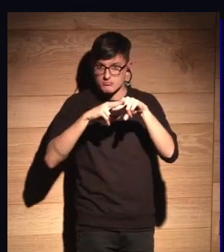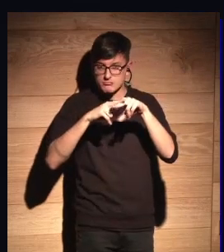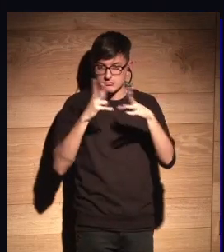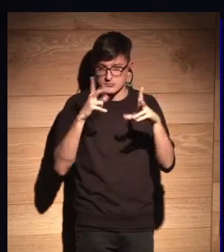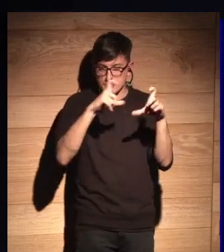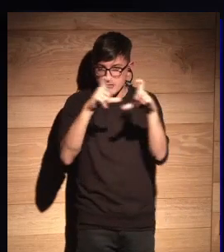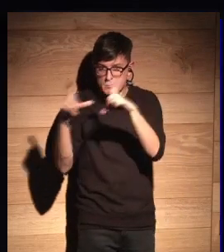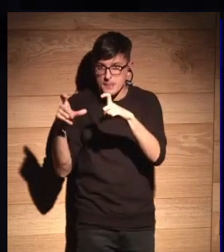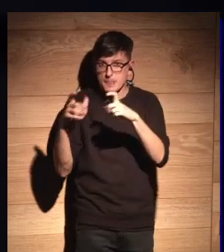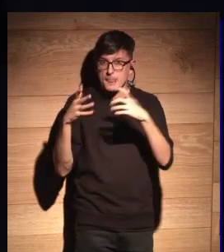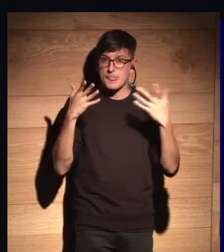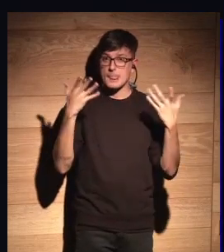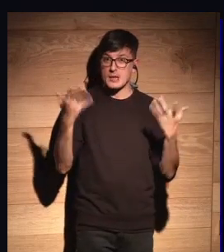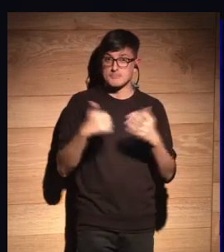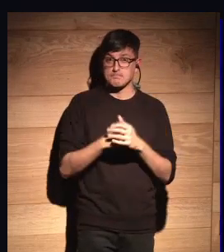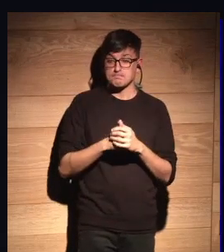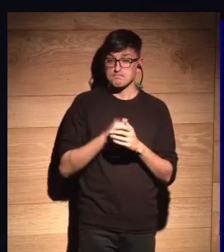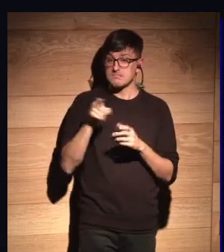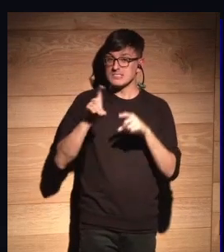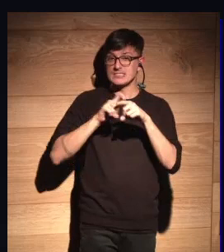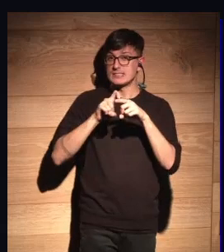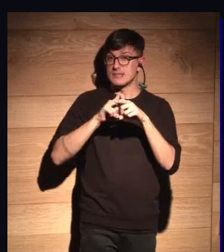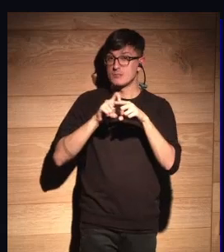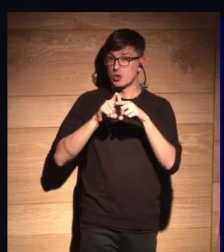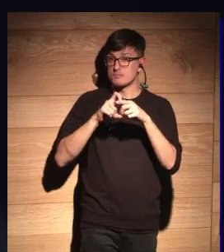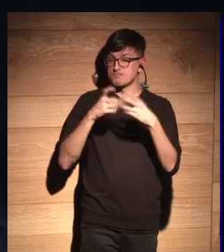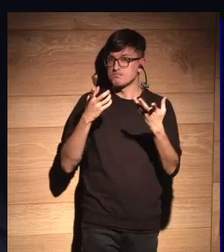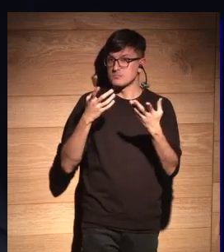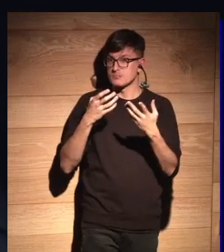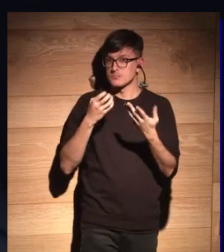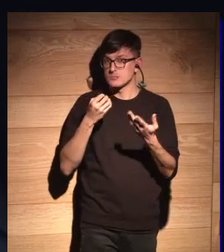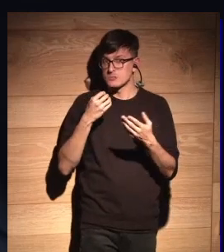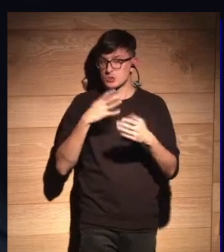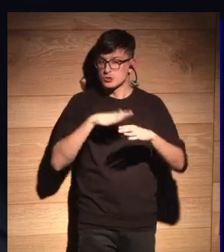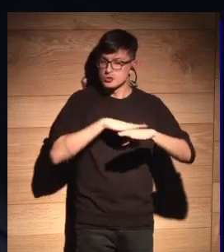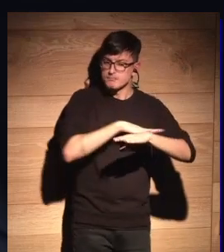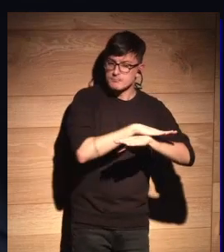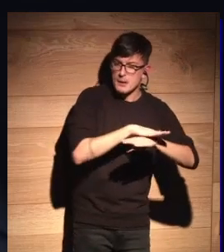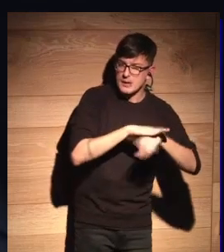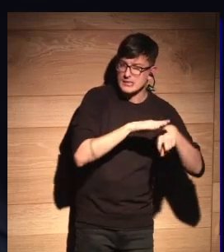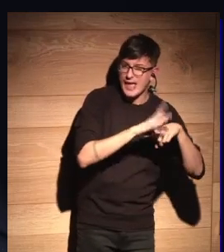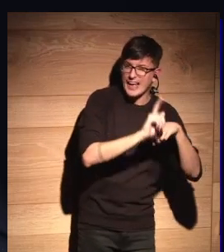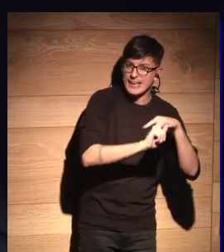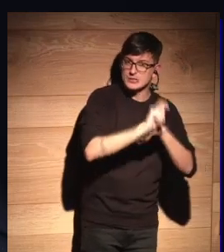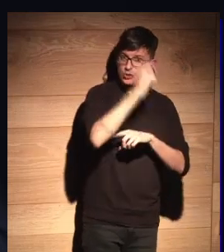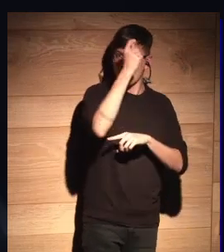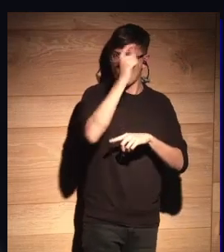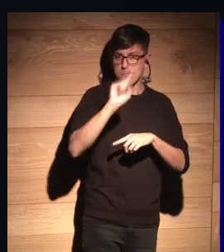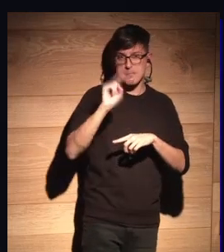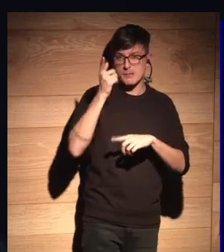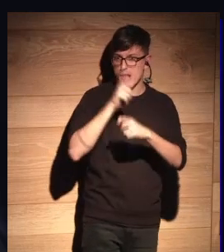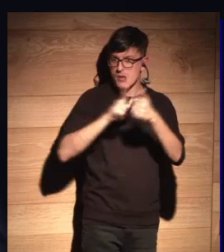So that kind of, and based on the success of that first trip to Afghanistan,